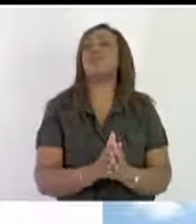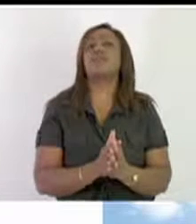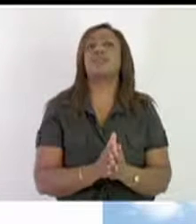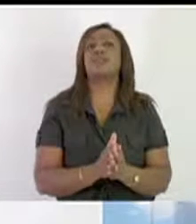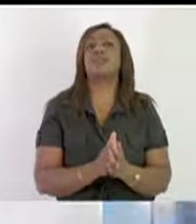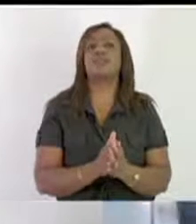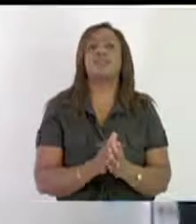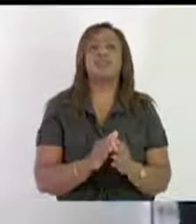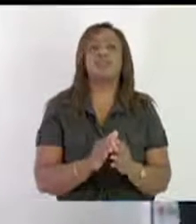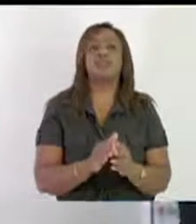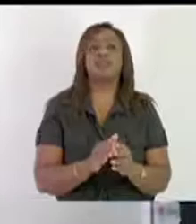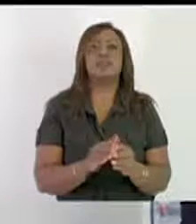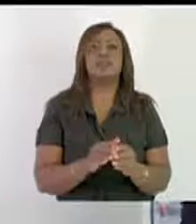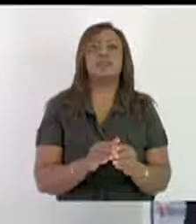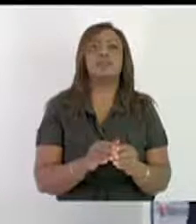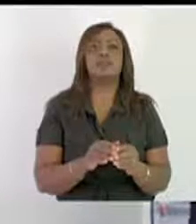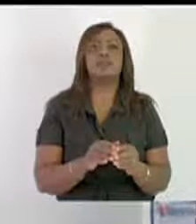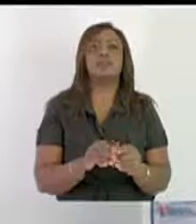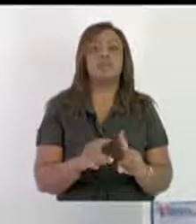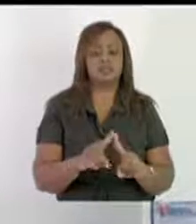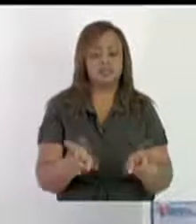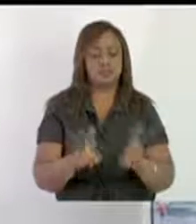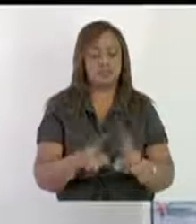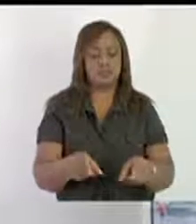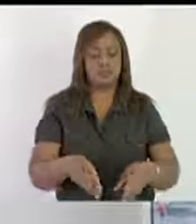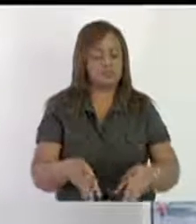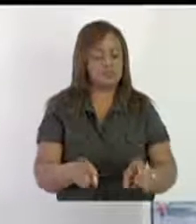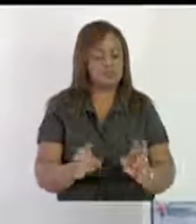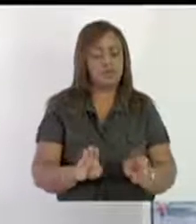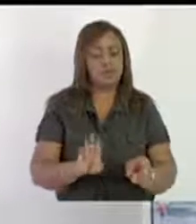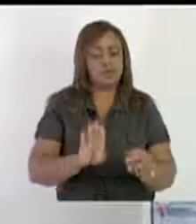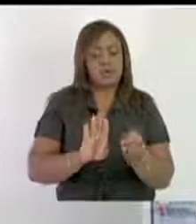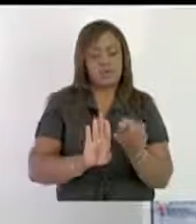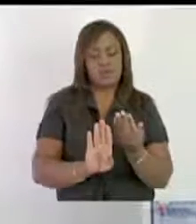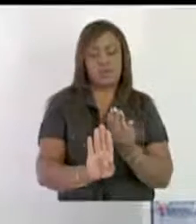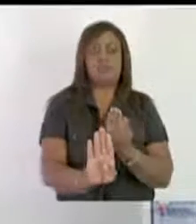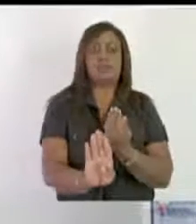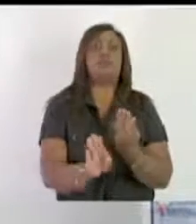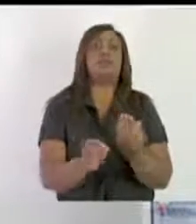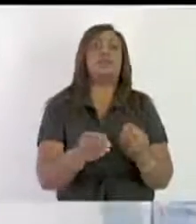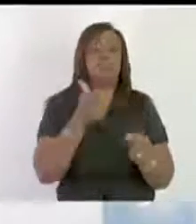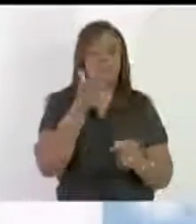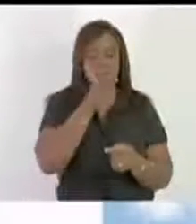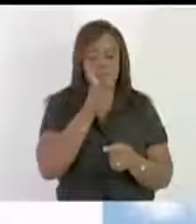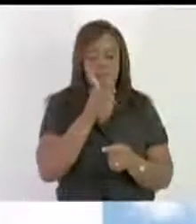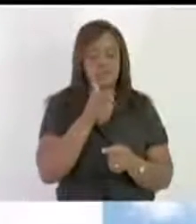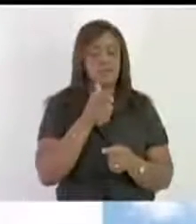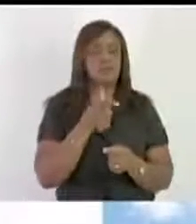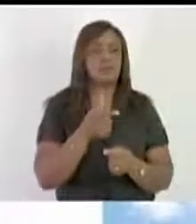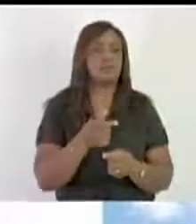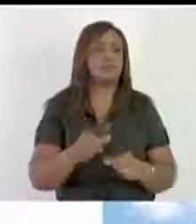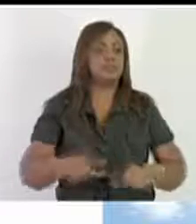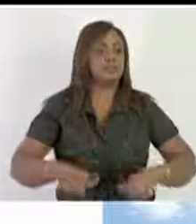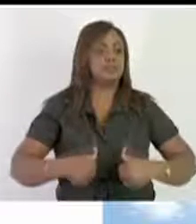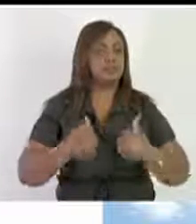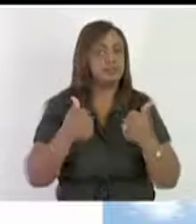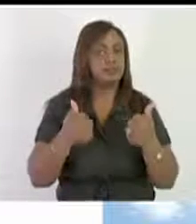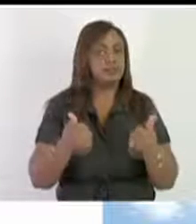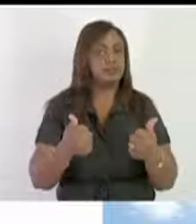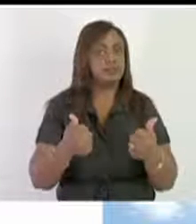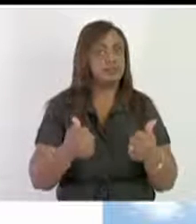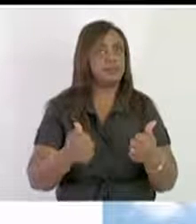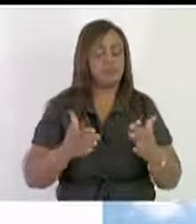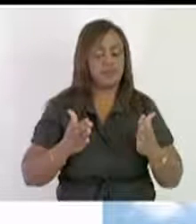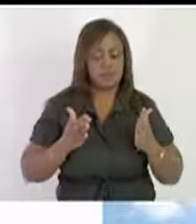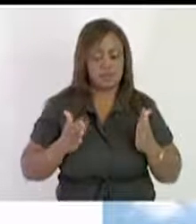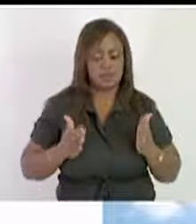on different kinds of methods of maintaining sexual health, risky sexual practices, and the physical